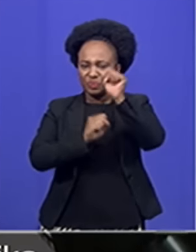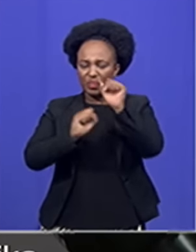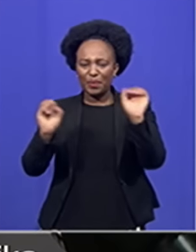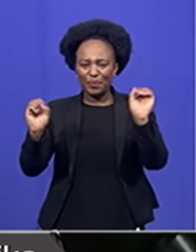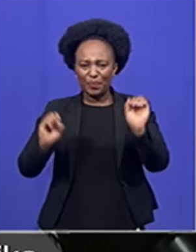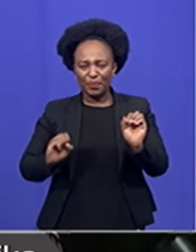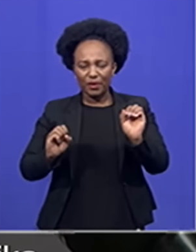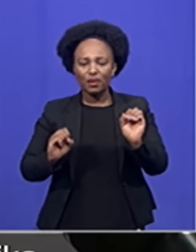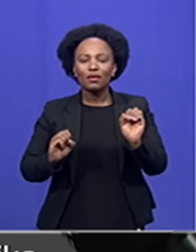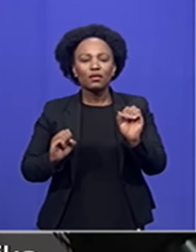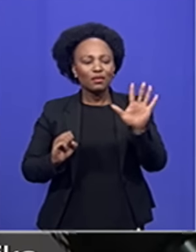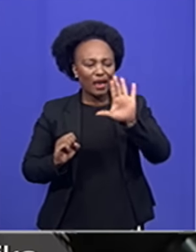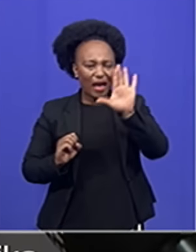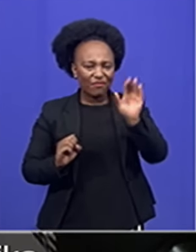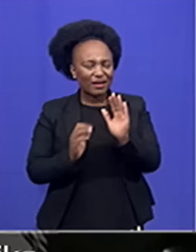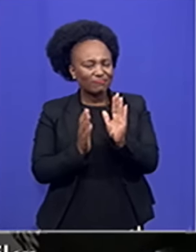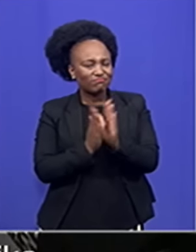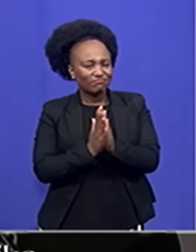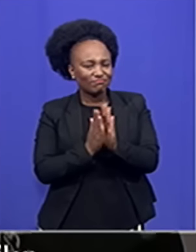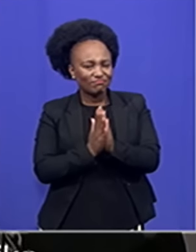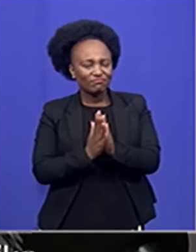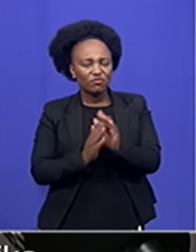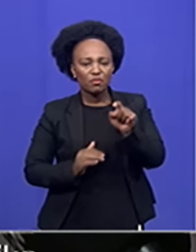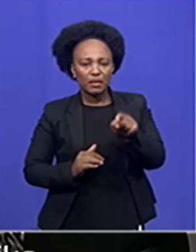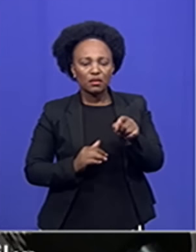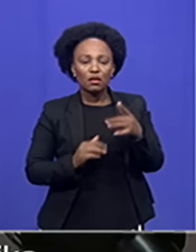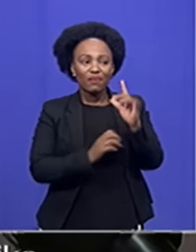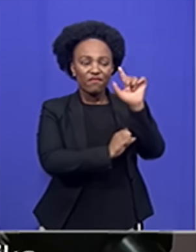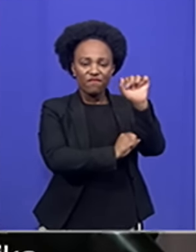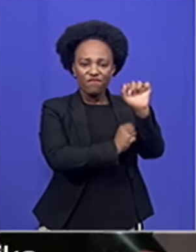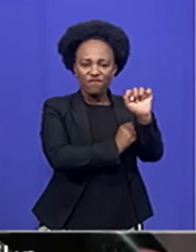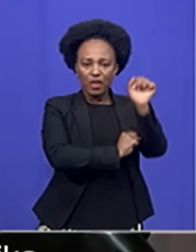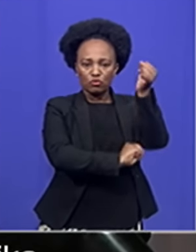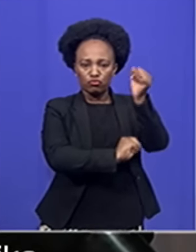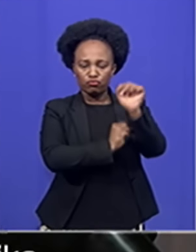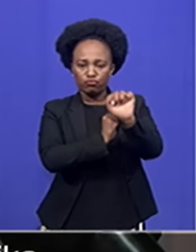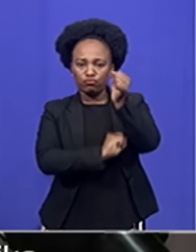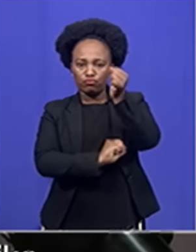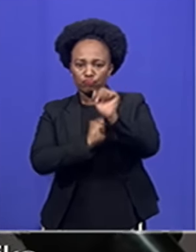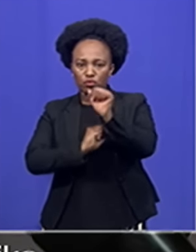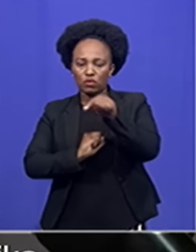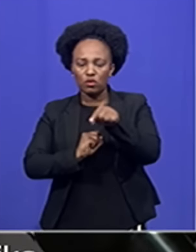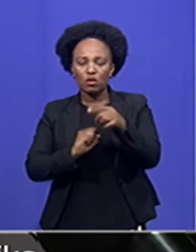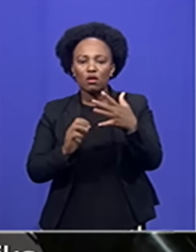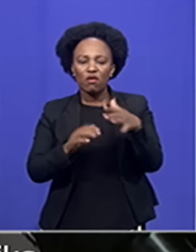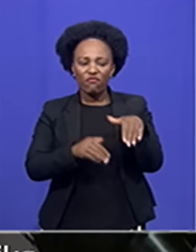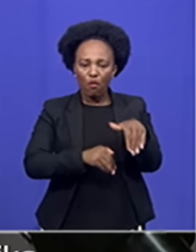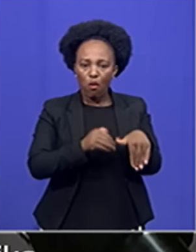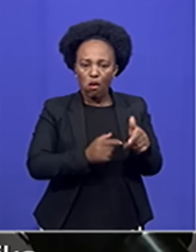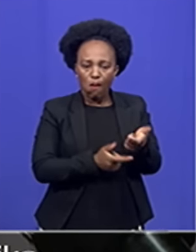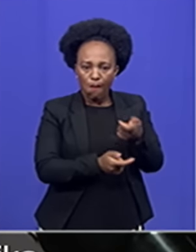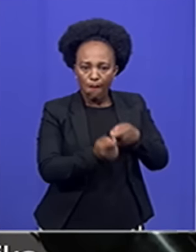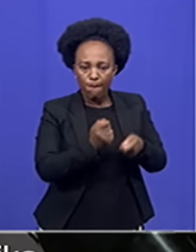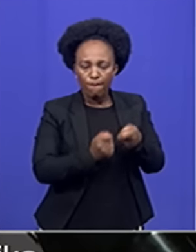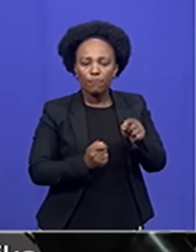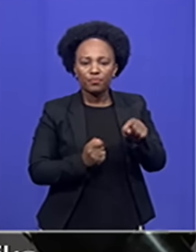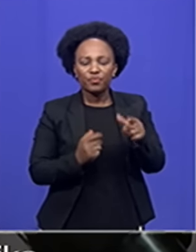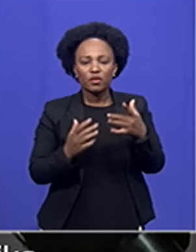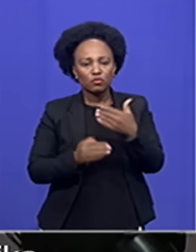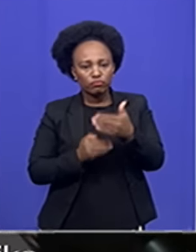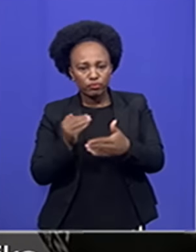Africa e kuela gore a go nne le so sa gore bona di factory tse di tswang go tswa mo this extraction of minerals